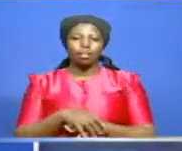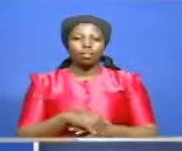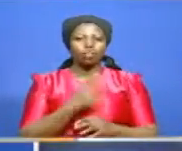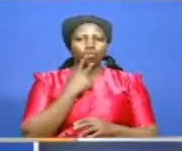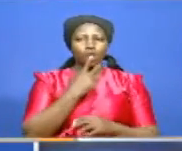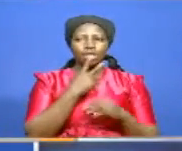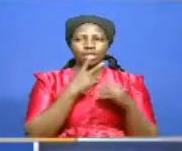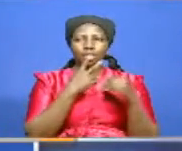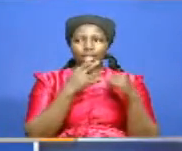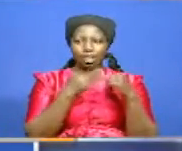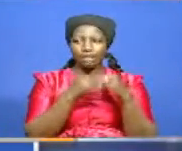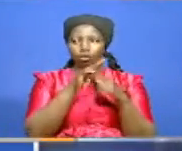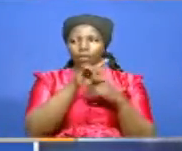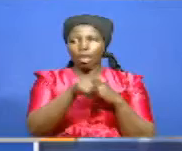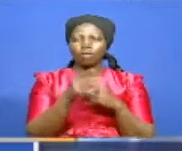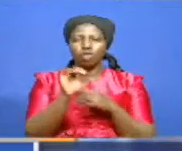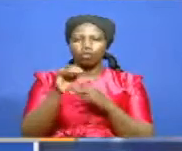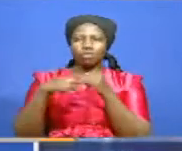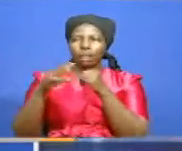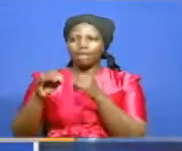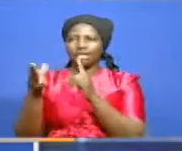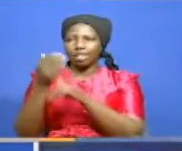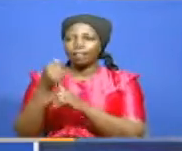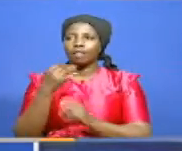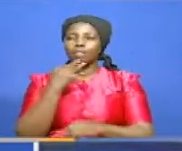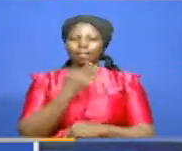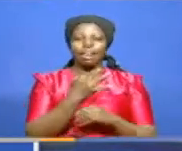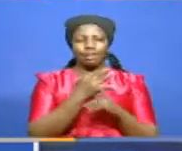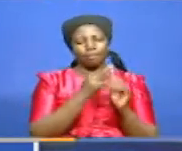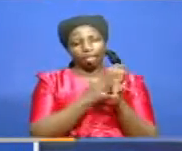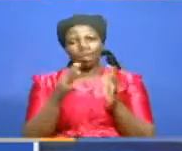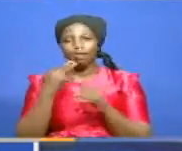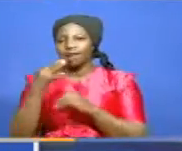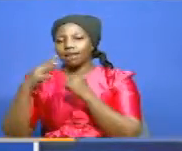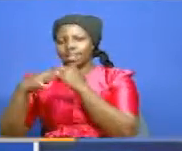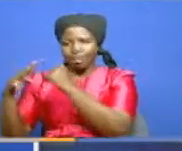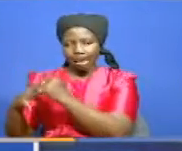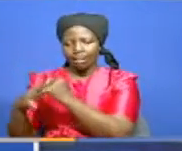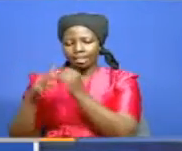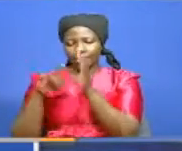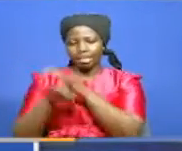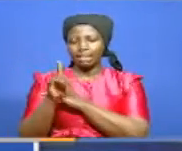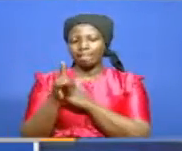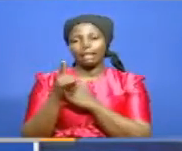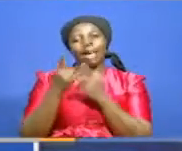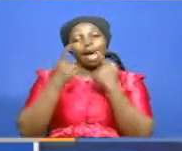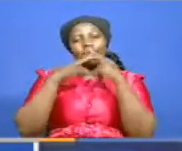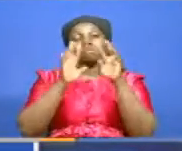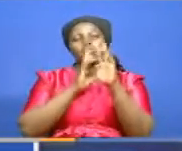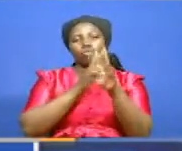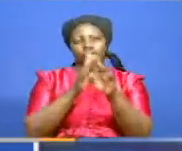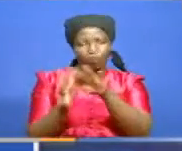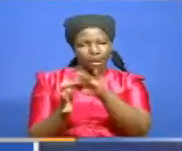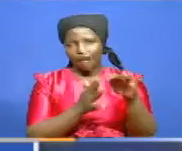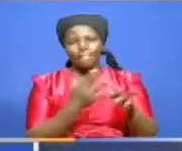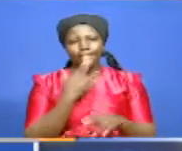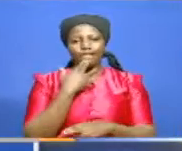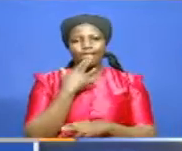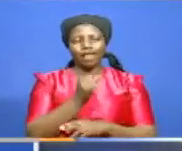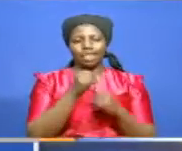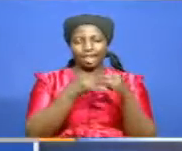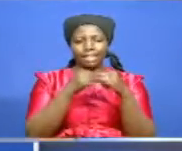282,090 managed between 300 and 399 marks in the just released results, while